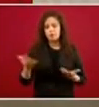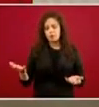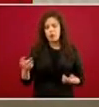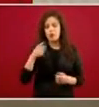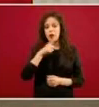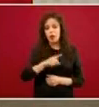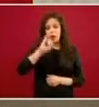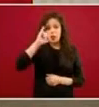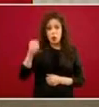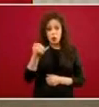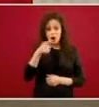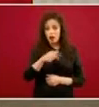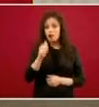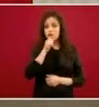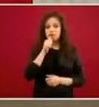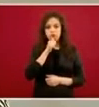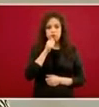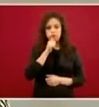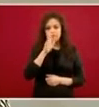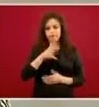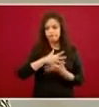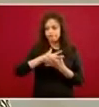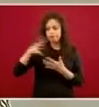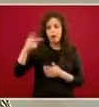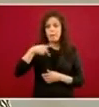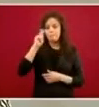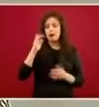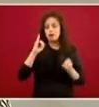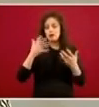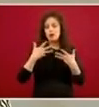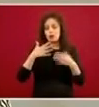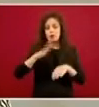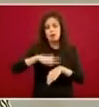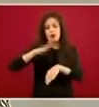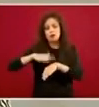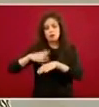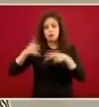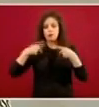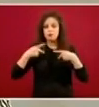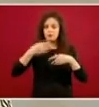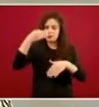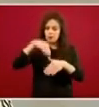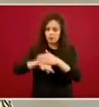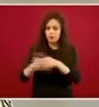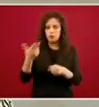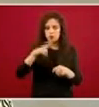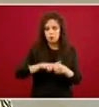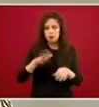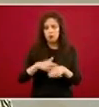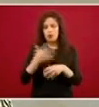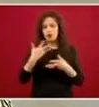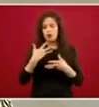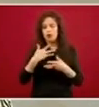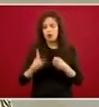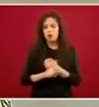Yes, in Tijuana we are not overloaded in terms of medical units yet.